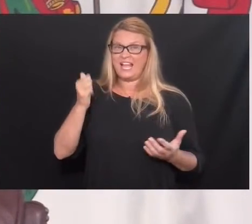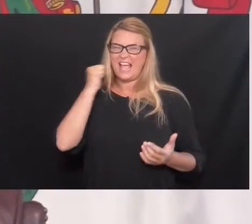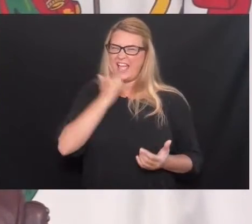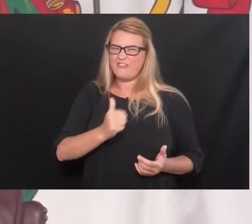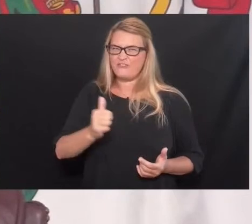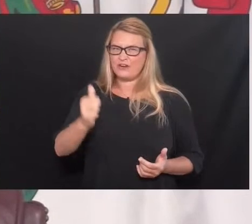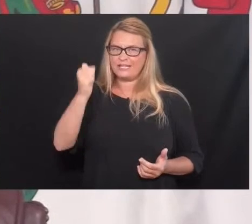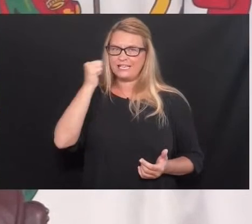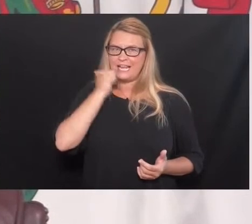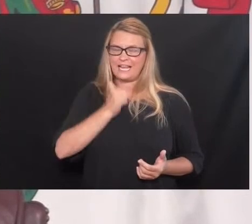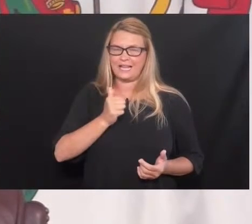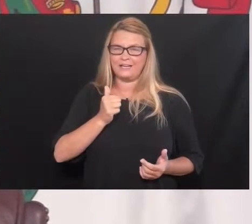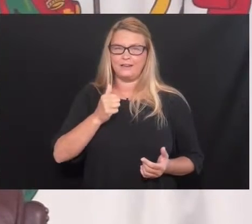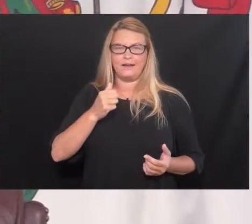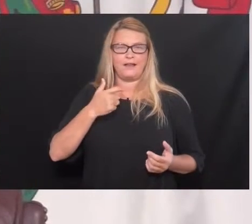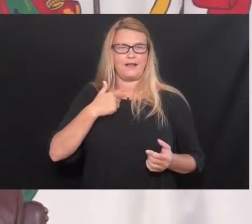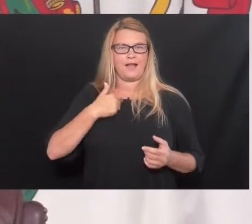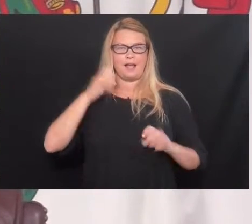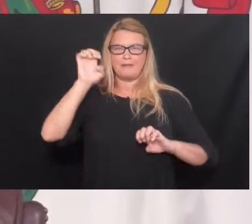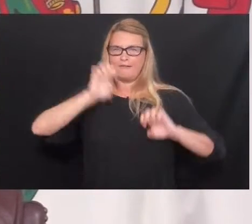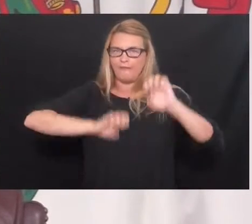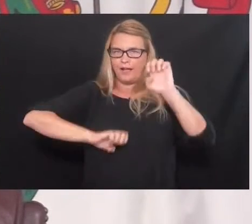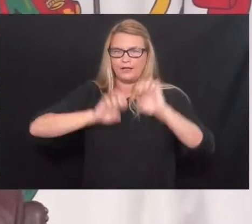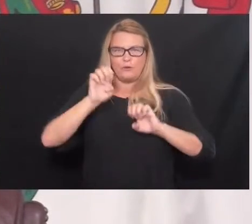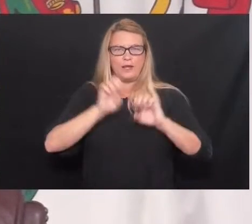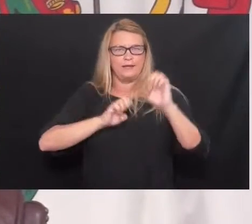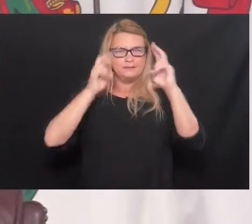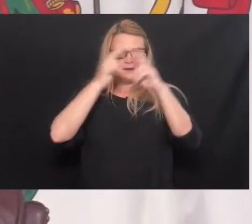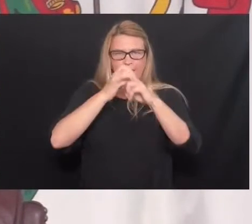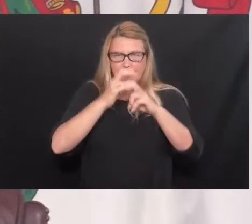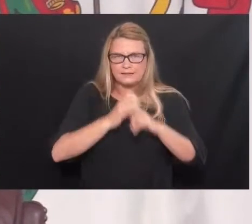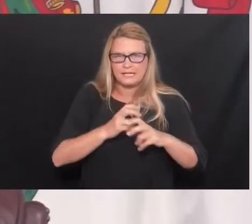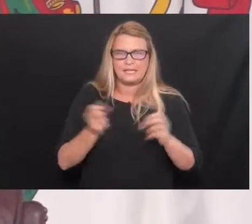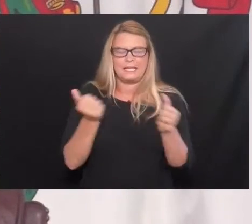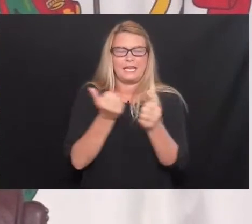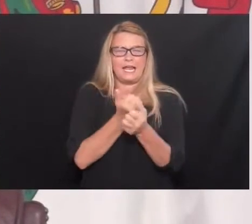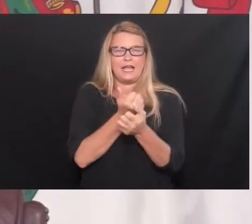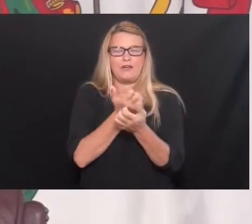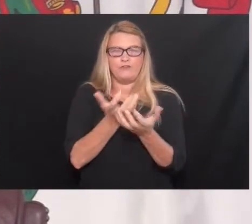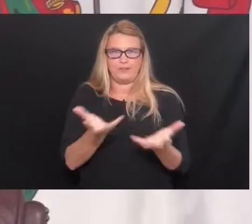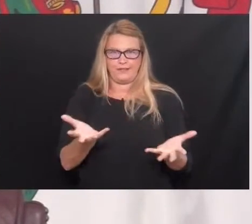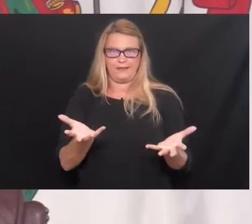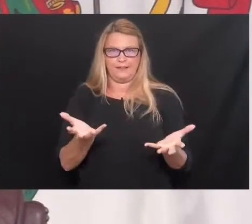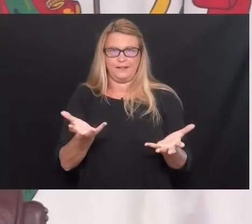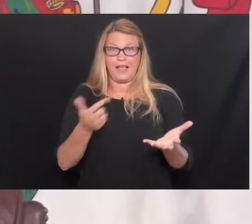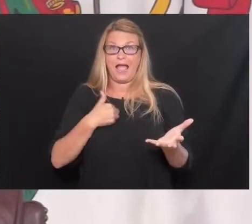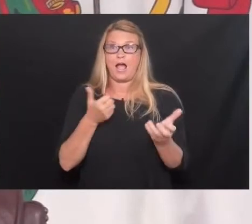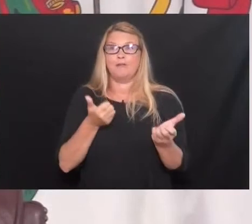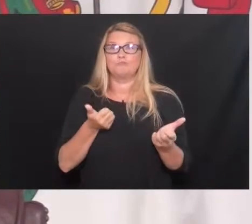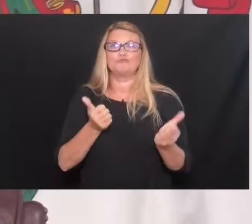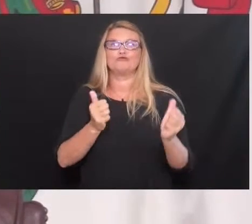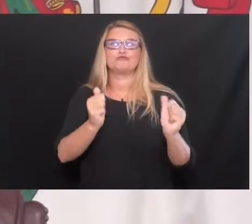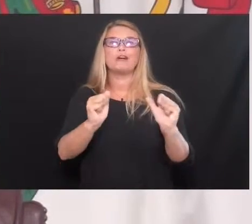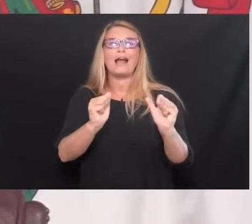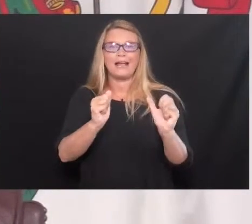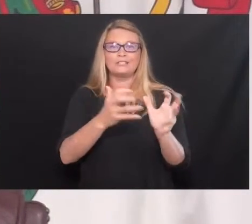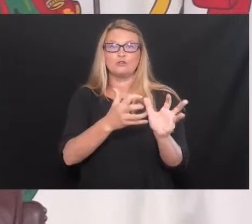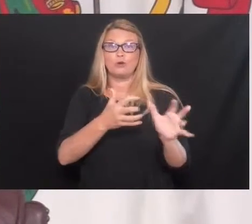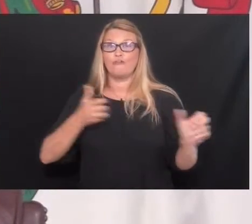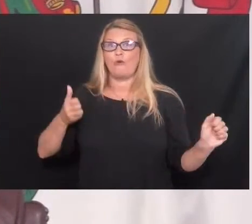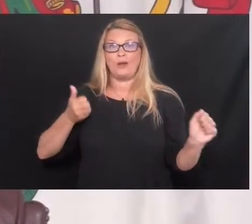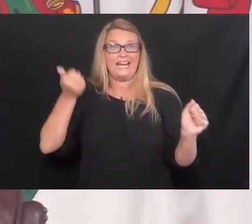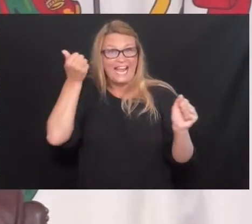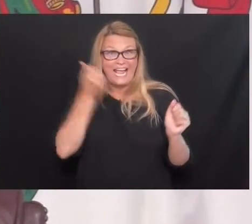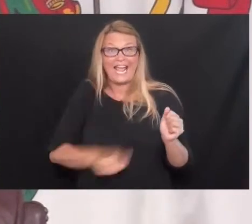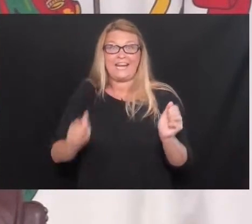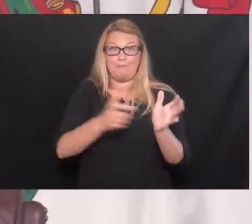we're evaluating. Every day, everything's got to be on the table. I am trying with all in me to stay away from mandates